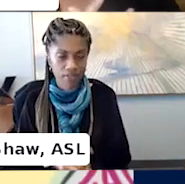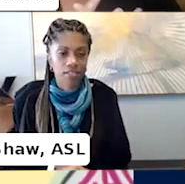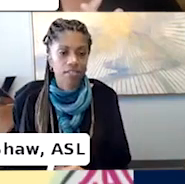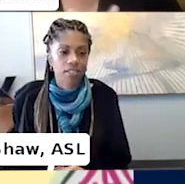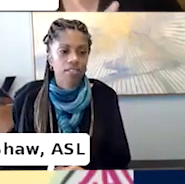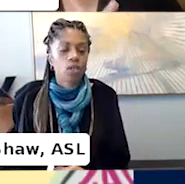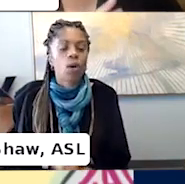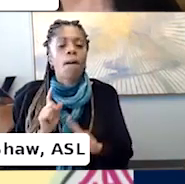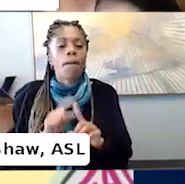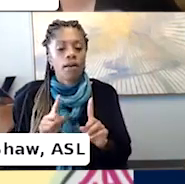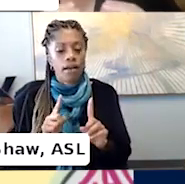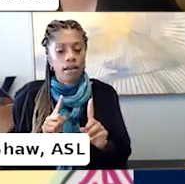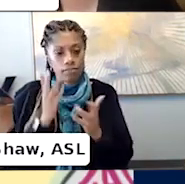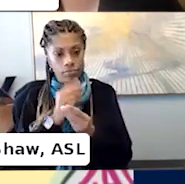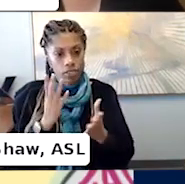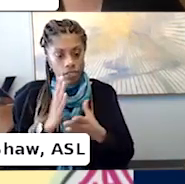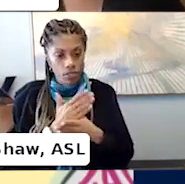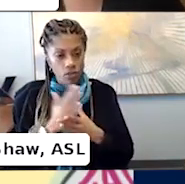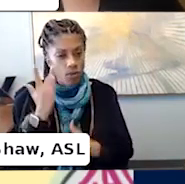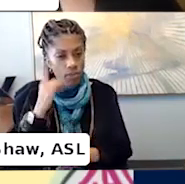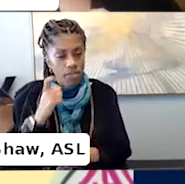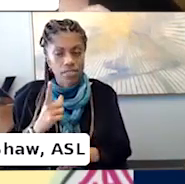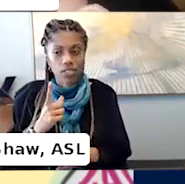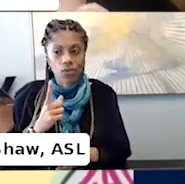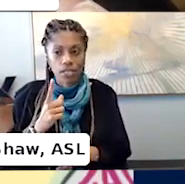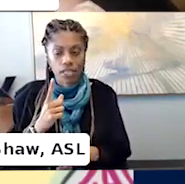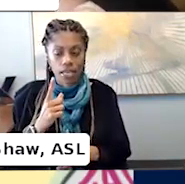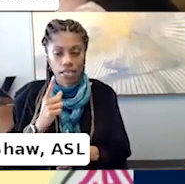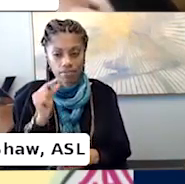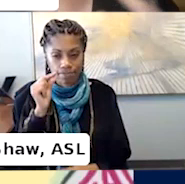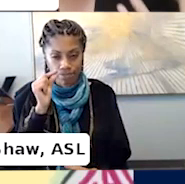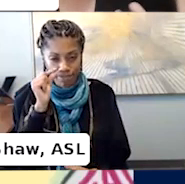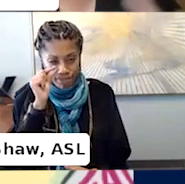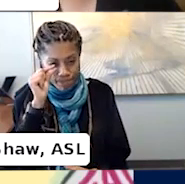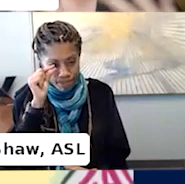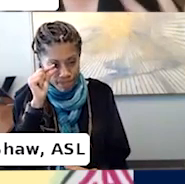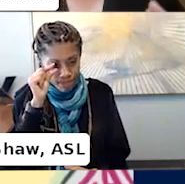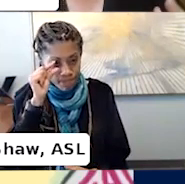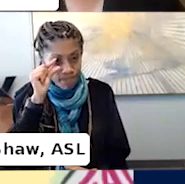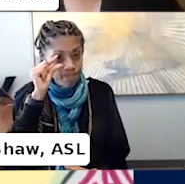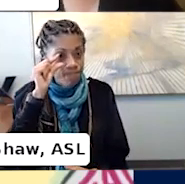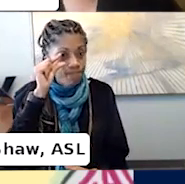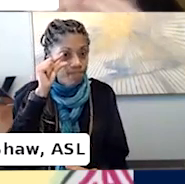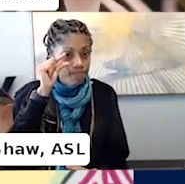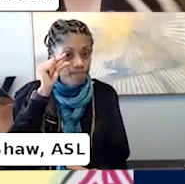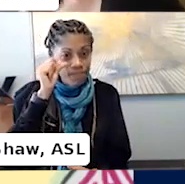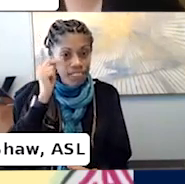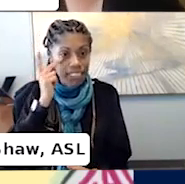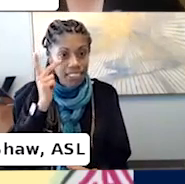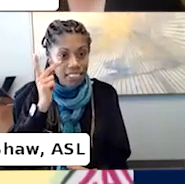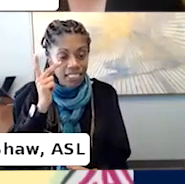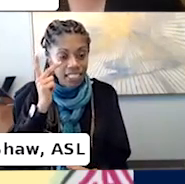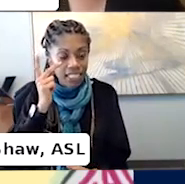I shared this story because it just gives you a little glimpse into the ingredients of our method at StoryCorps, which